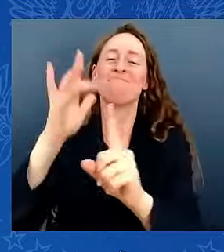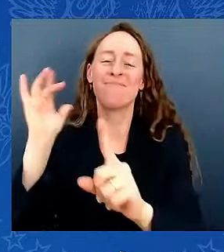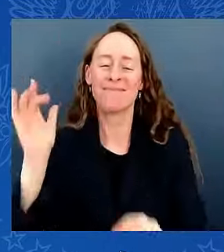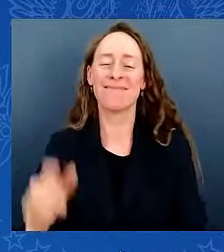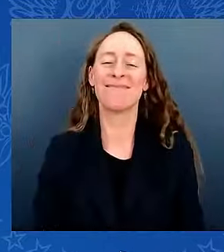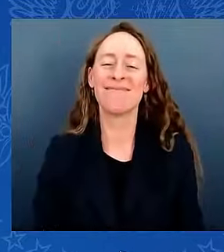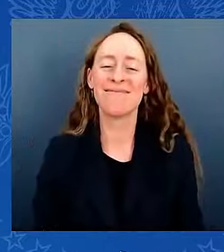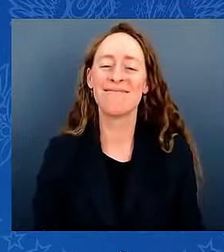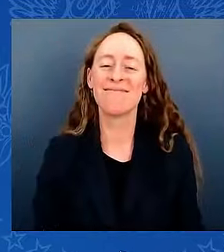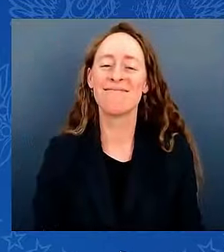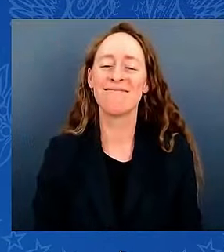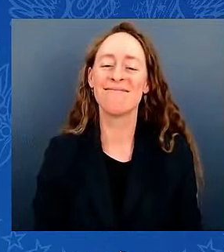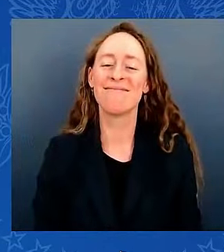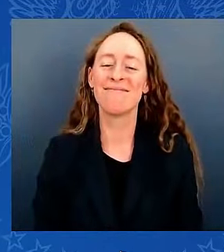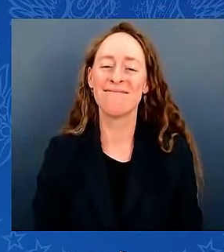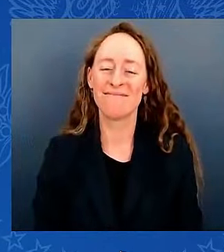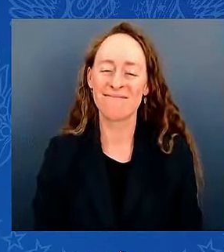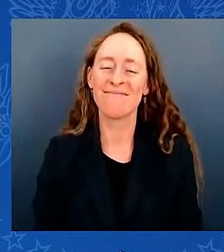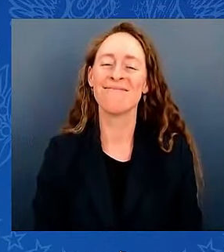Thank you.